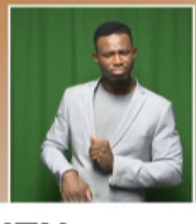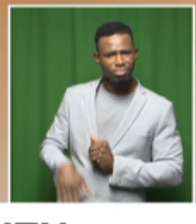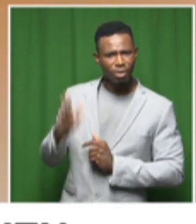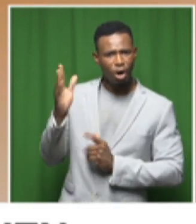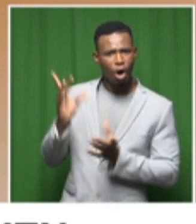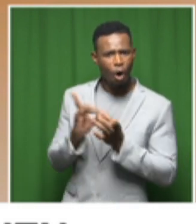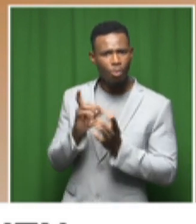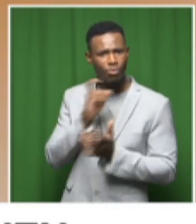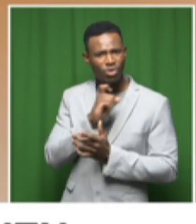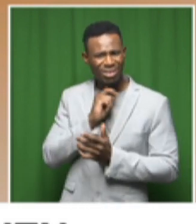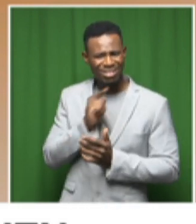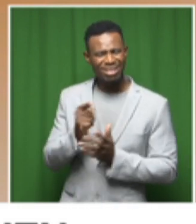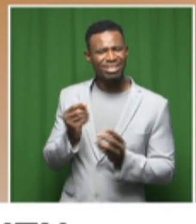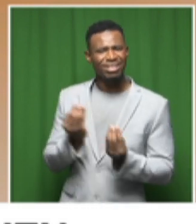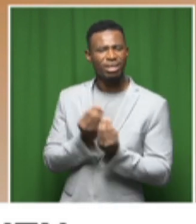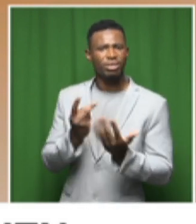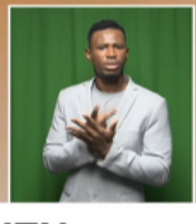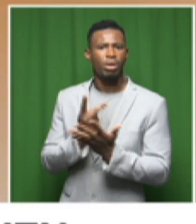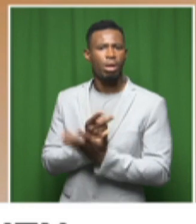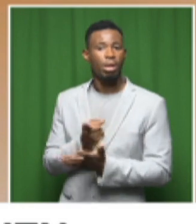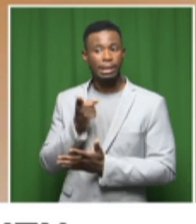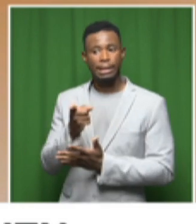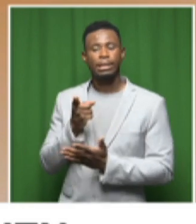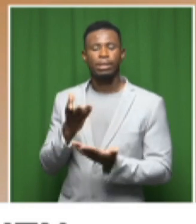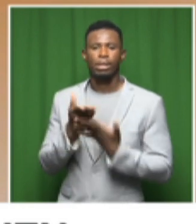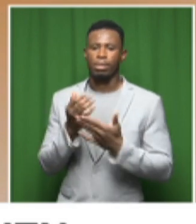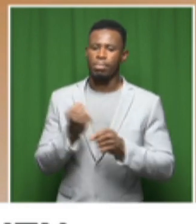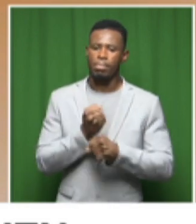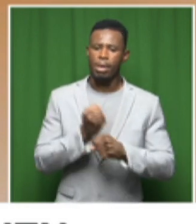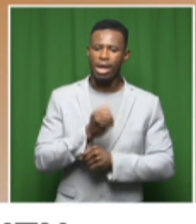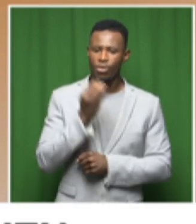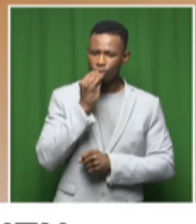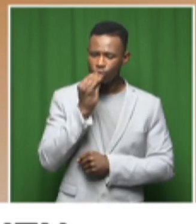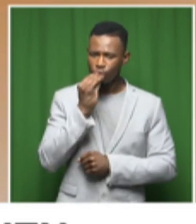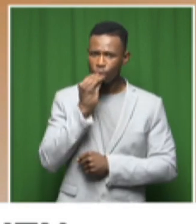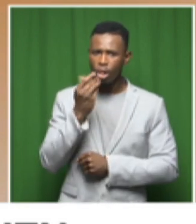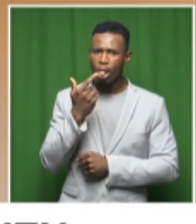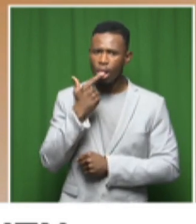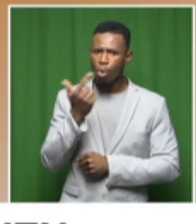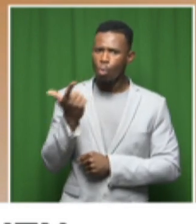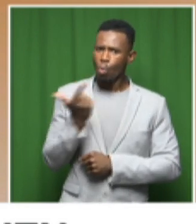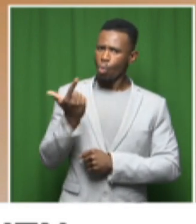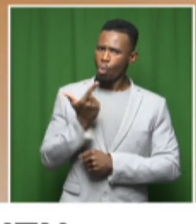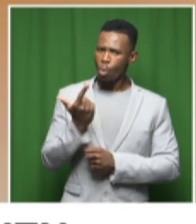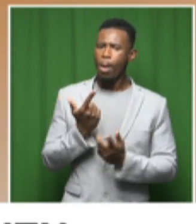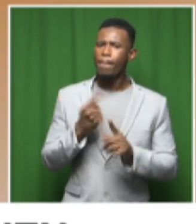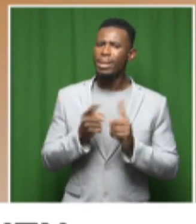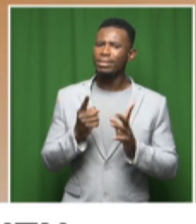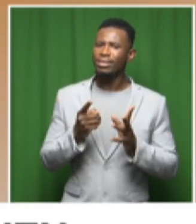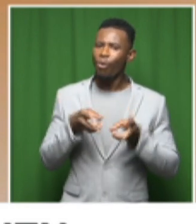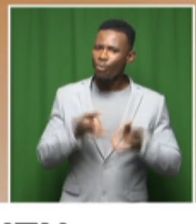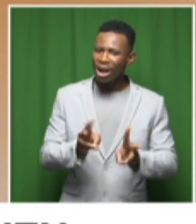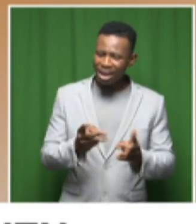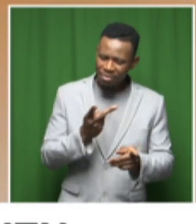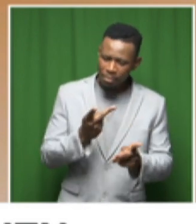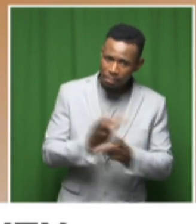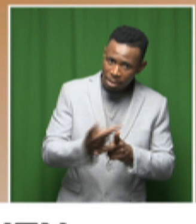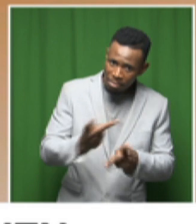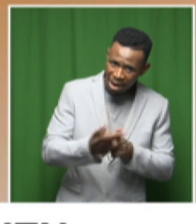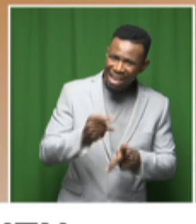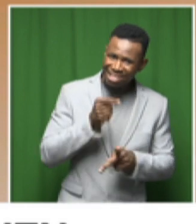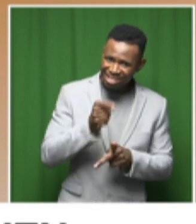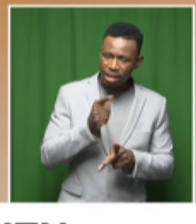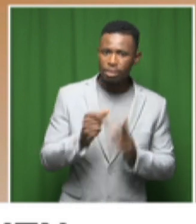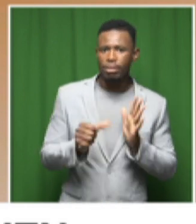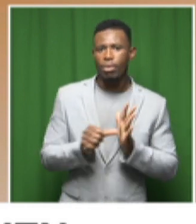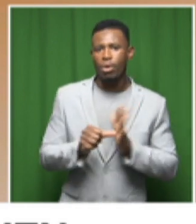things actually make your food flavorful. It's just how you prepare them. You're quite right there, that you